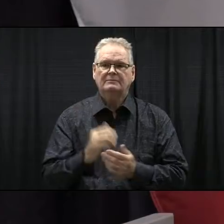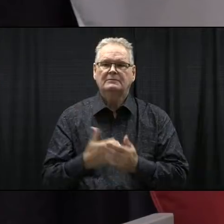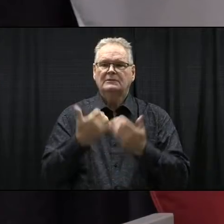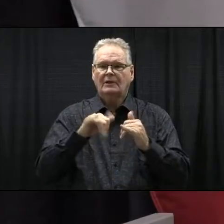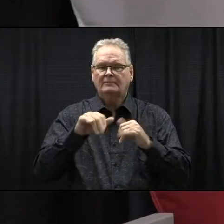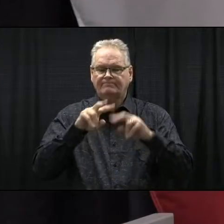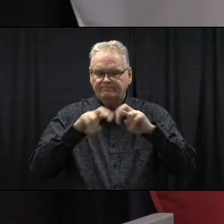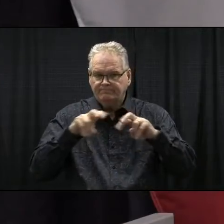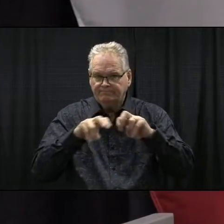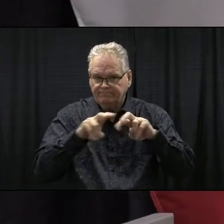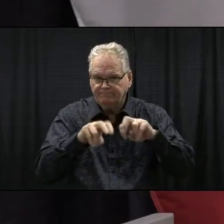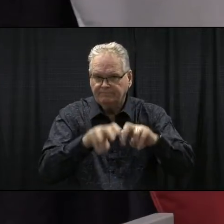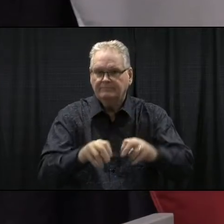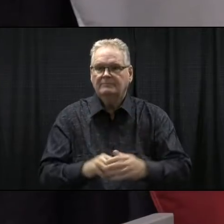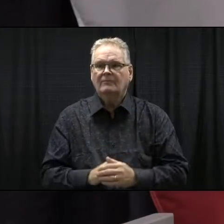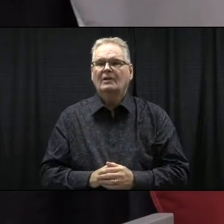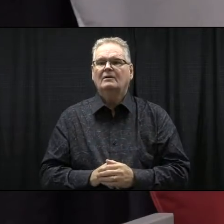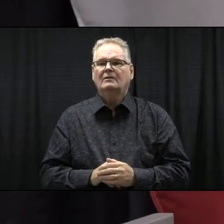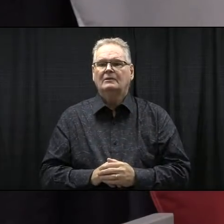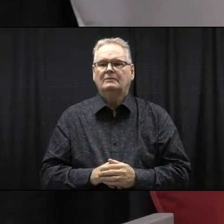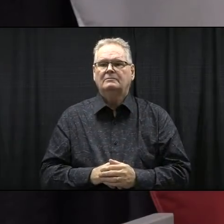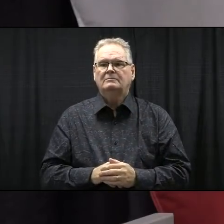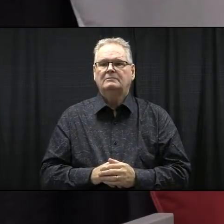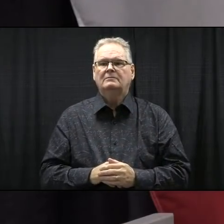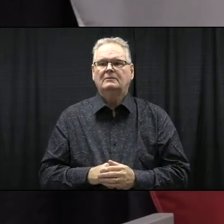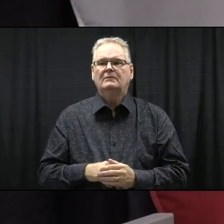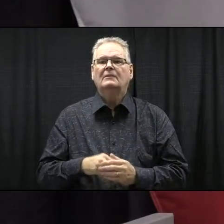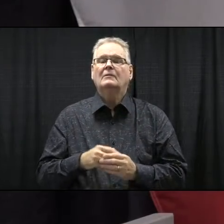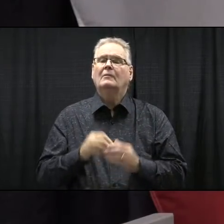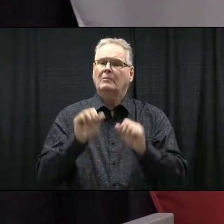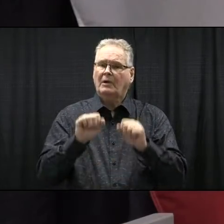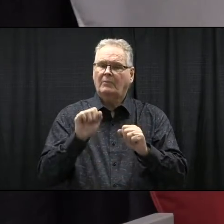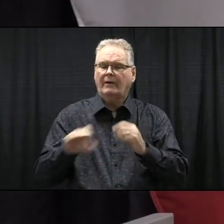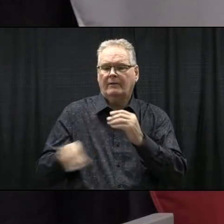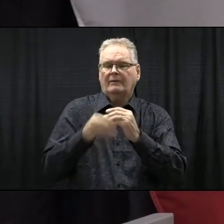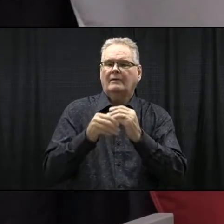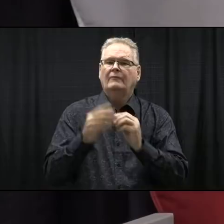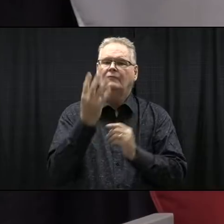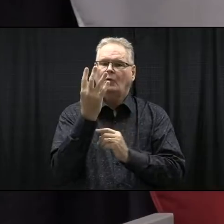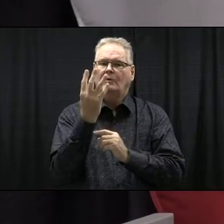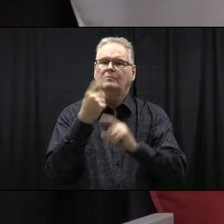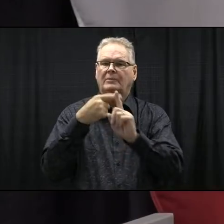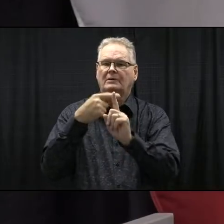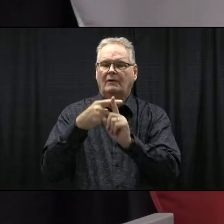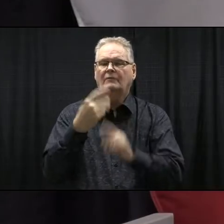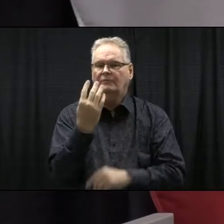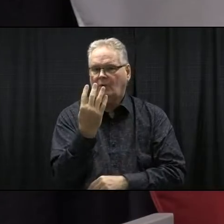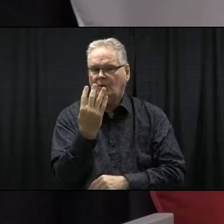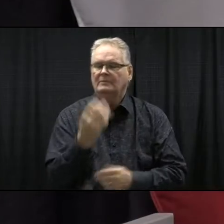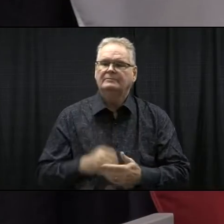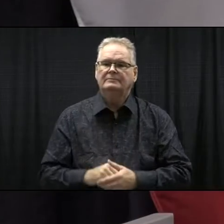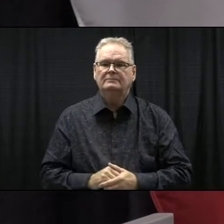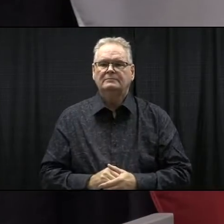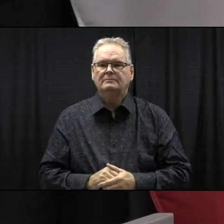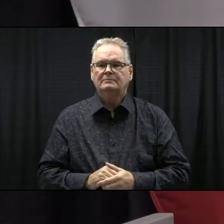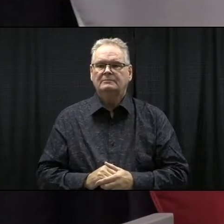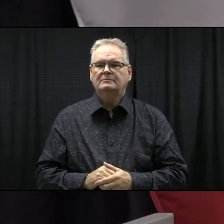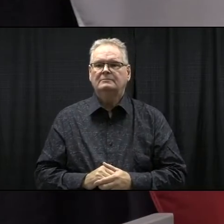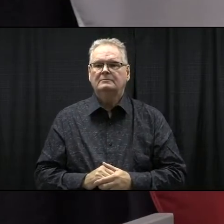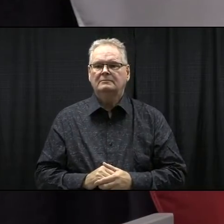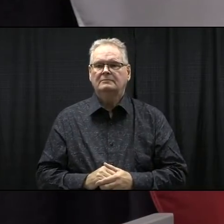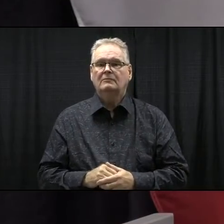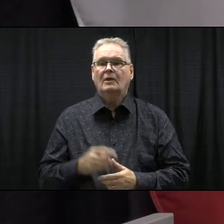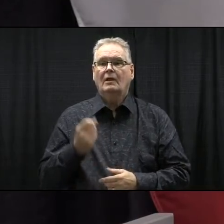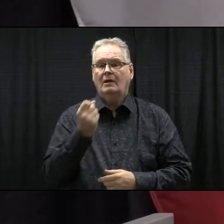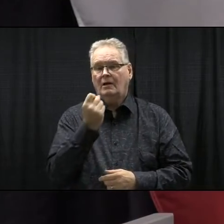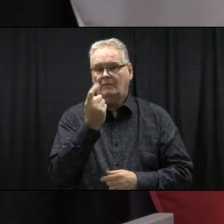in Central Health. There have been 11 new recoveries, 10 in Central Health and 1 in Western Health, leaving 164 active